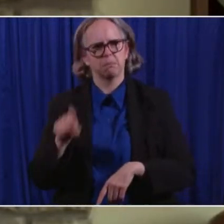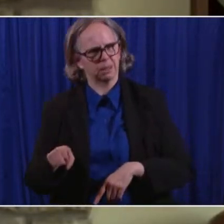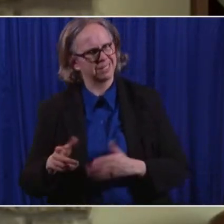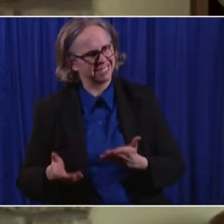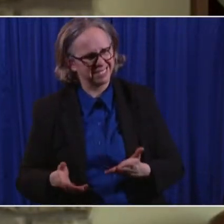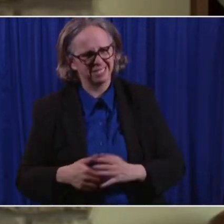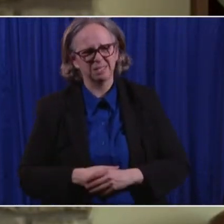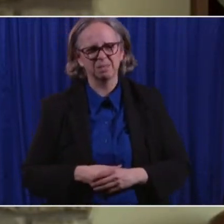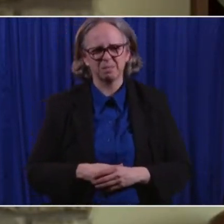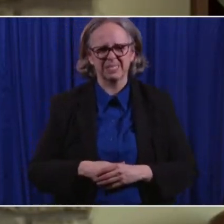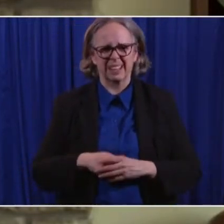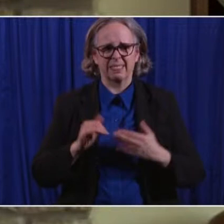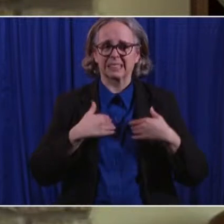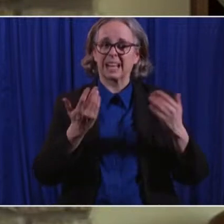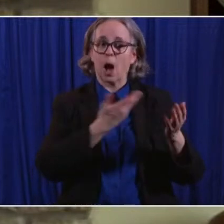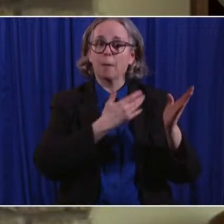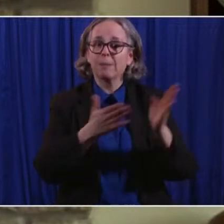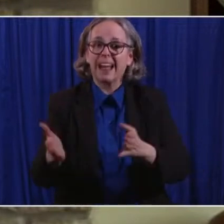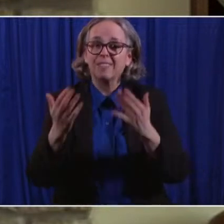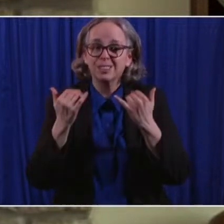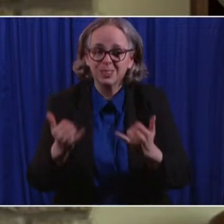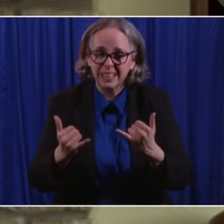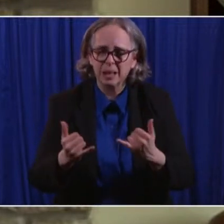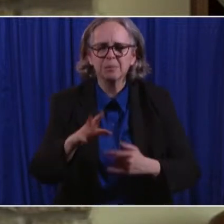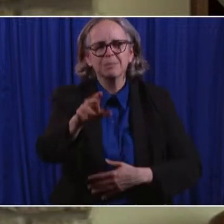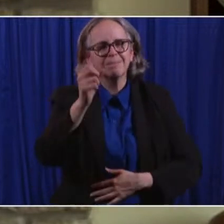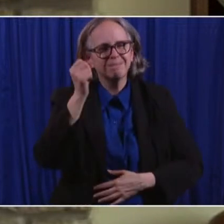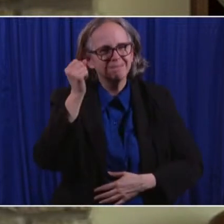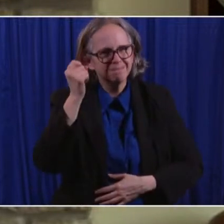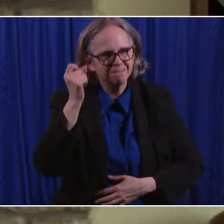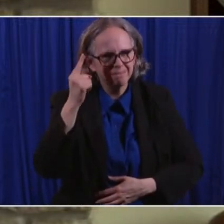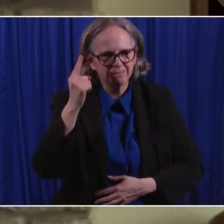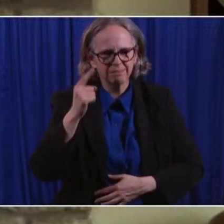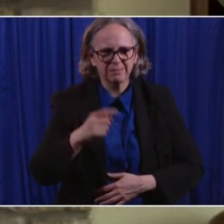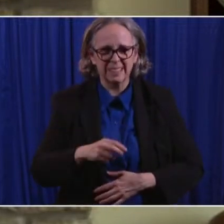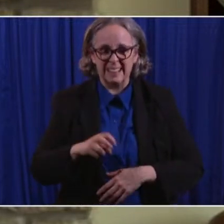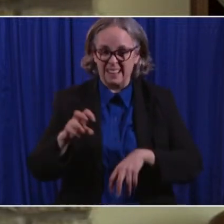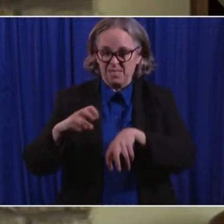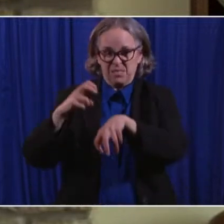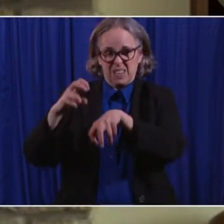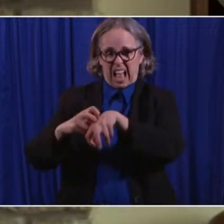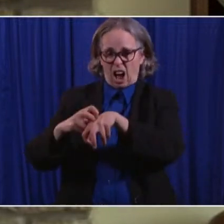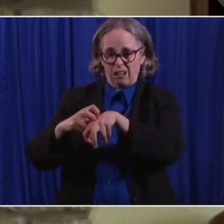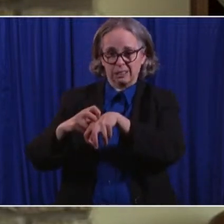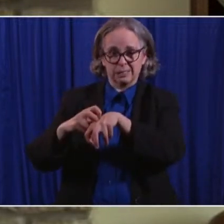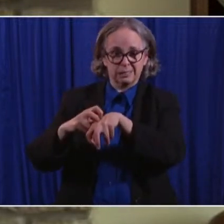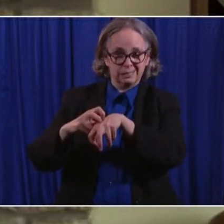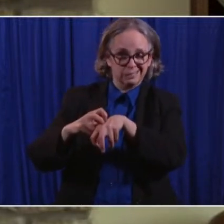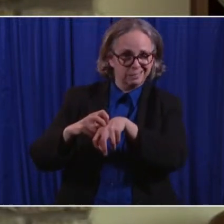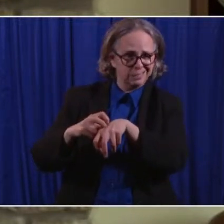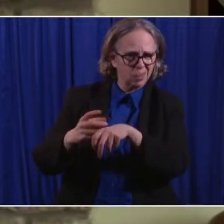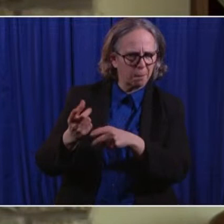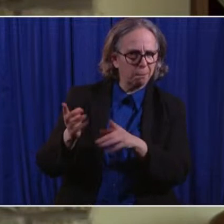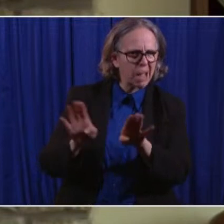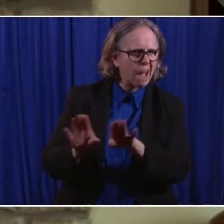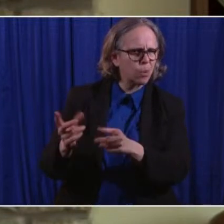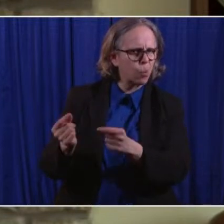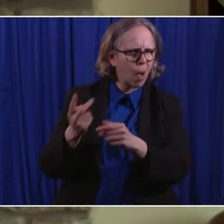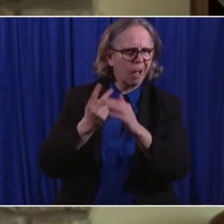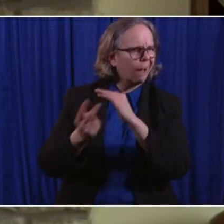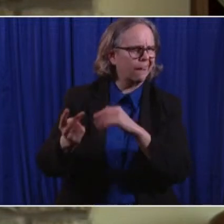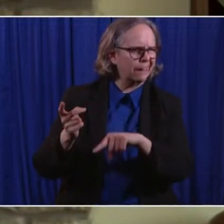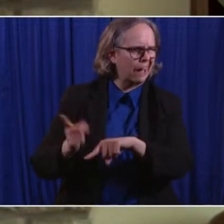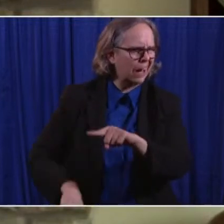looks today. It certainly is possible that by the time we get to the second month of fairs, or even possibly the first month of fairs in